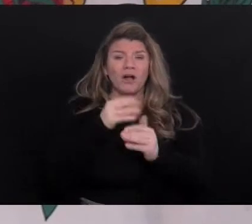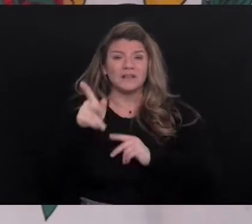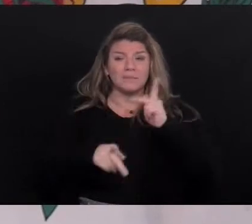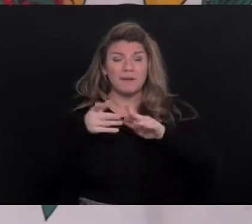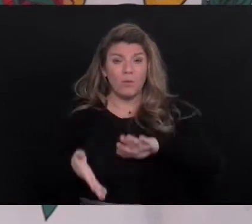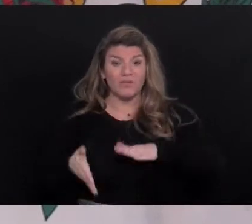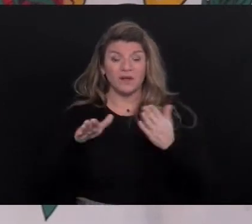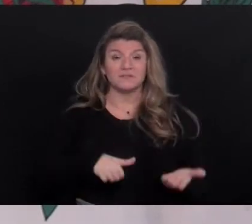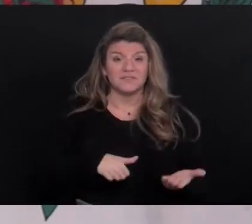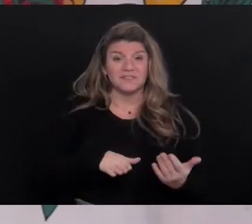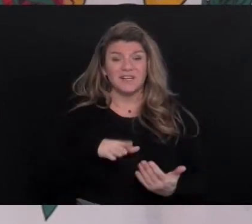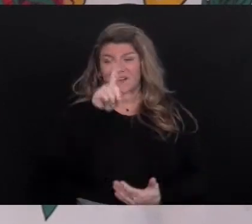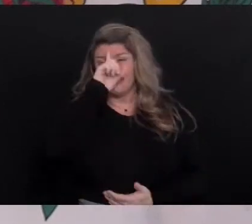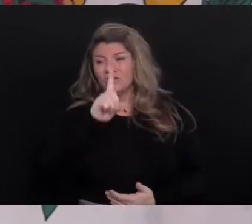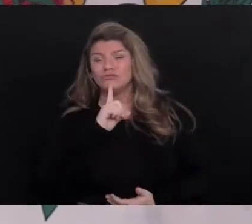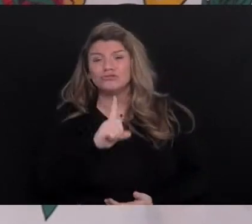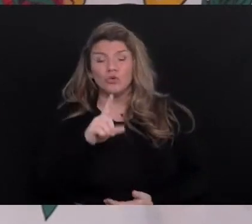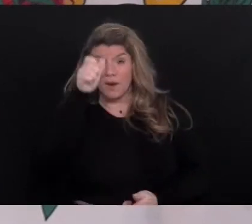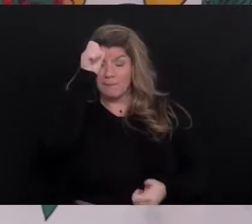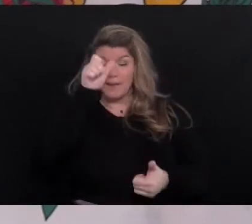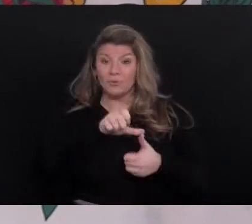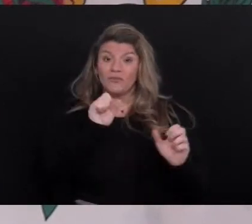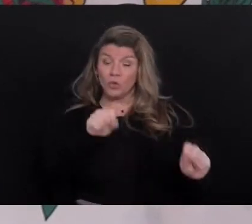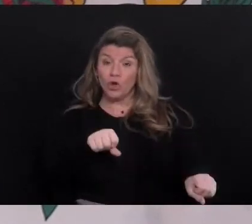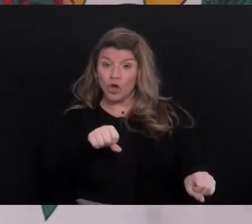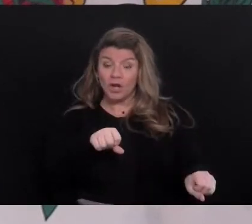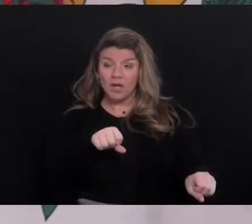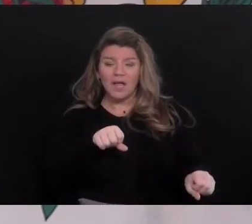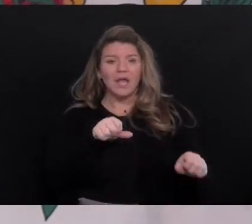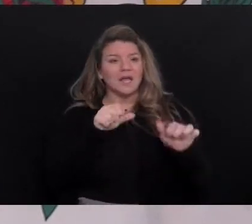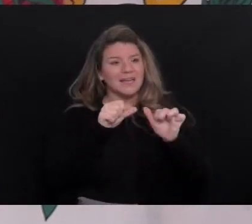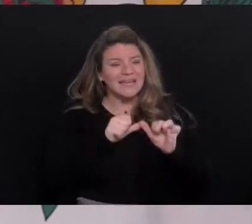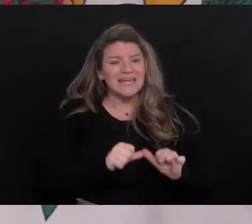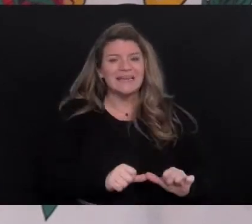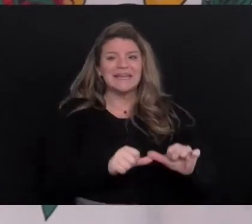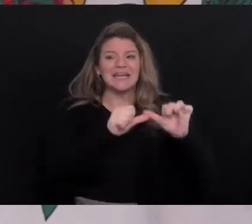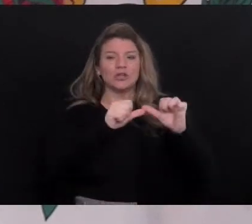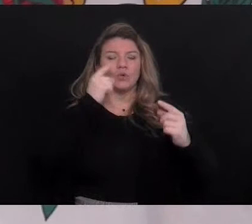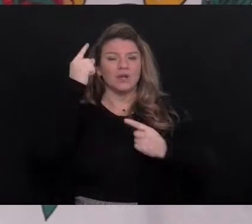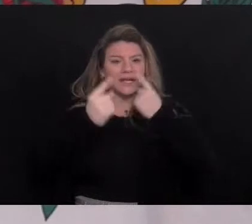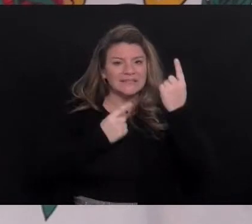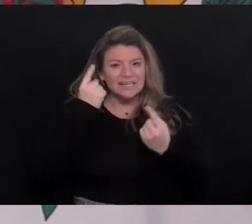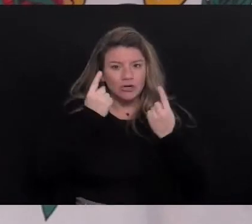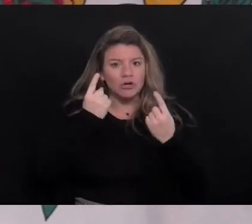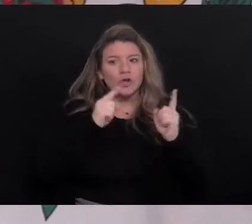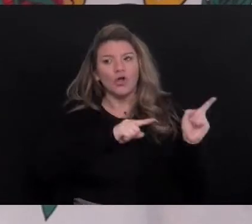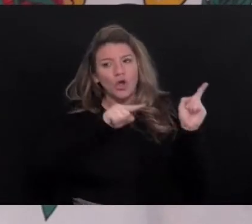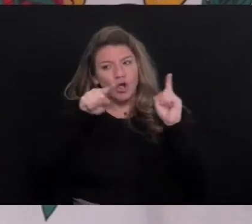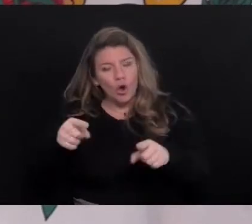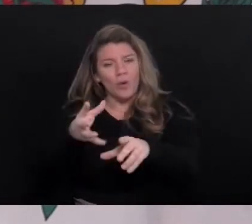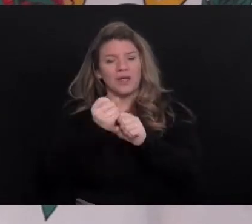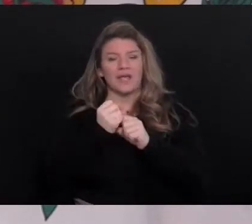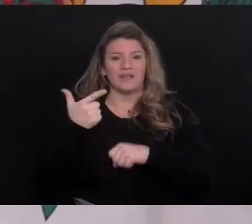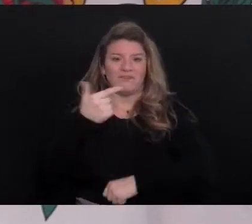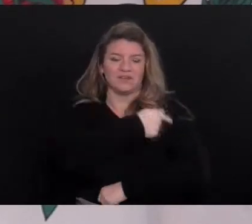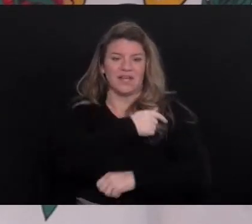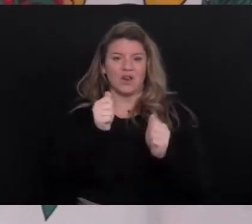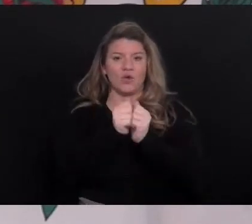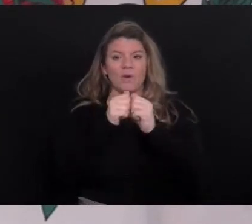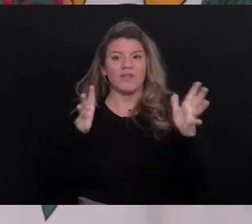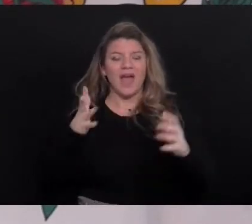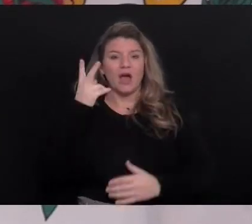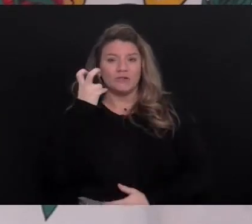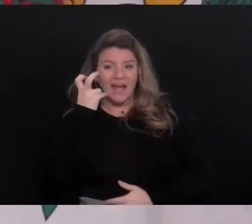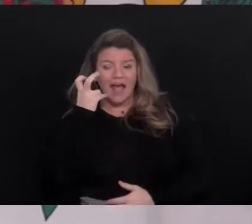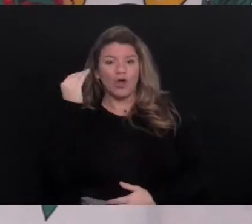and absolutely, please remember, if you could, to just continue to consider this vaccination. And absolutely, without question,